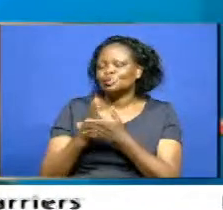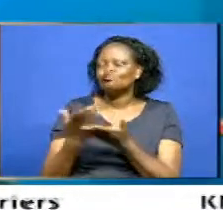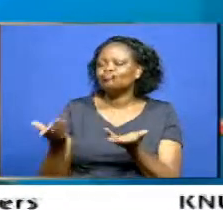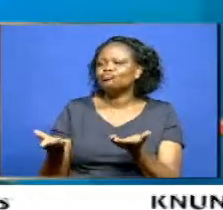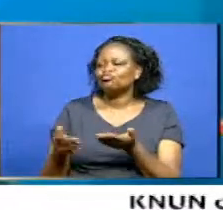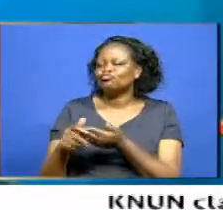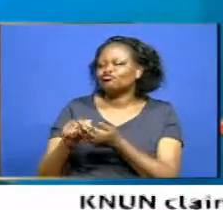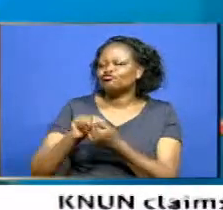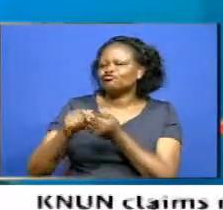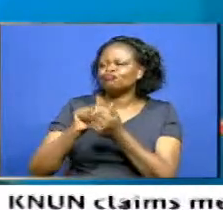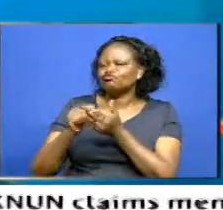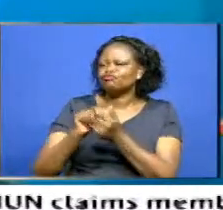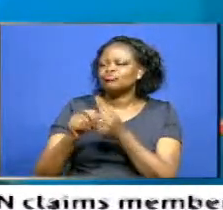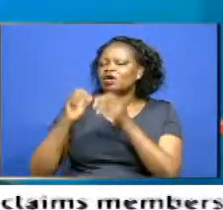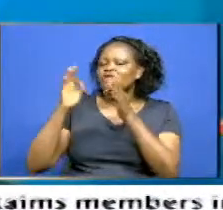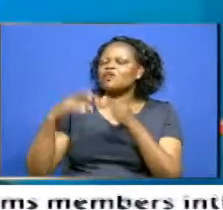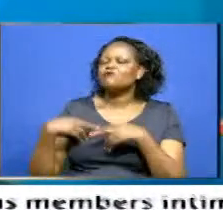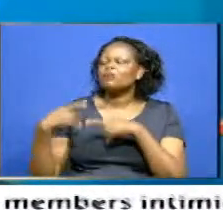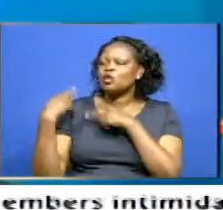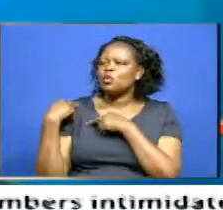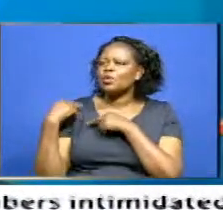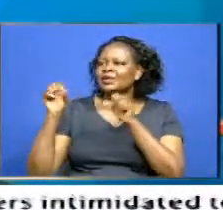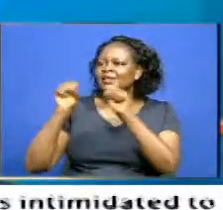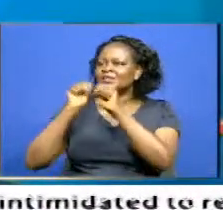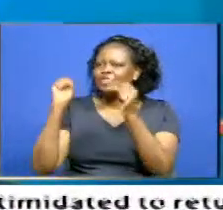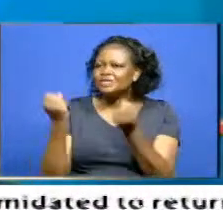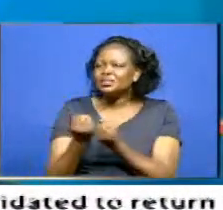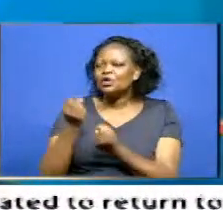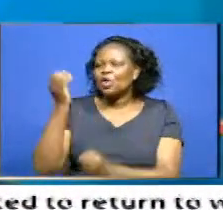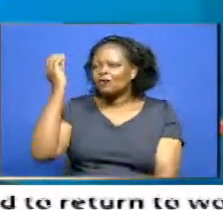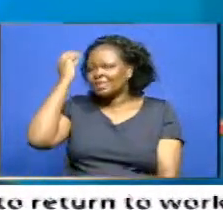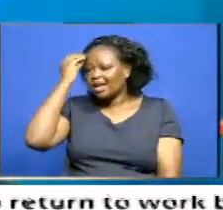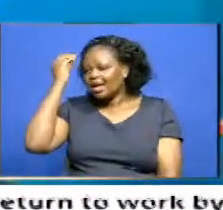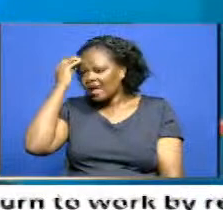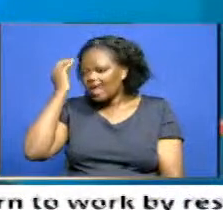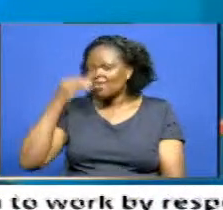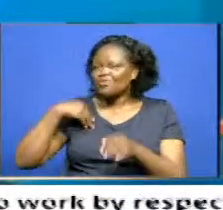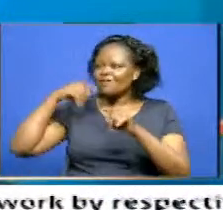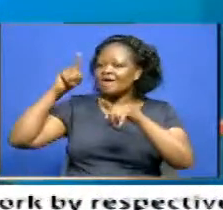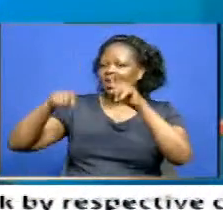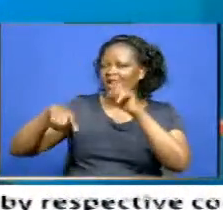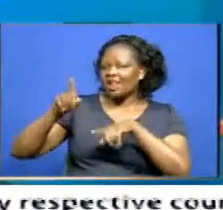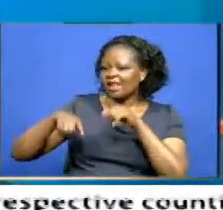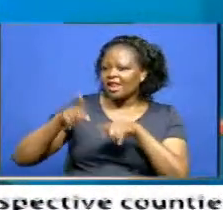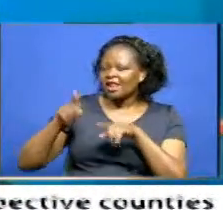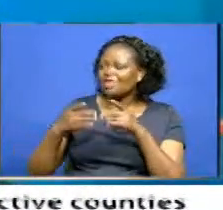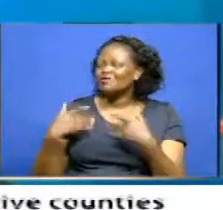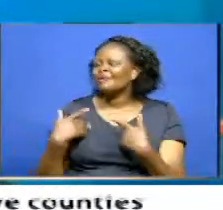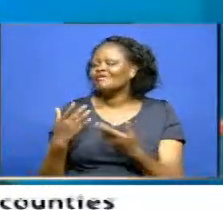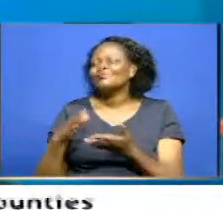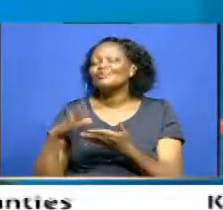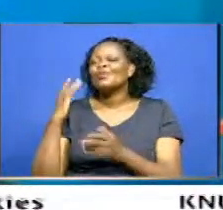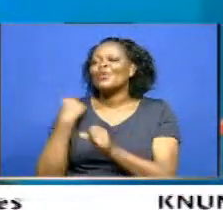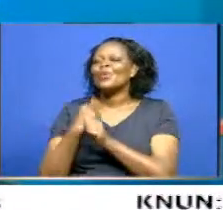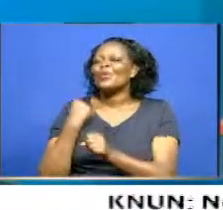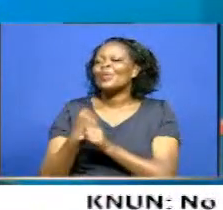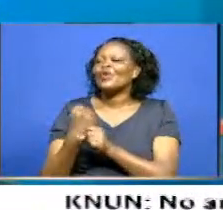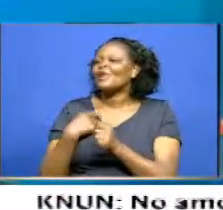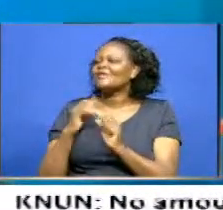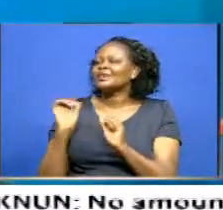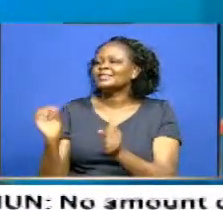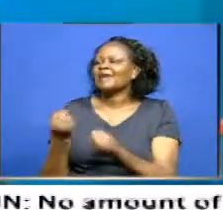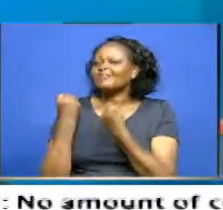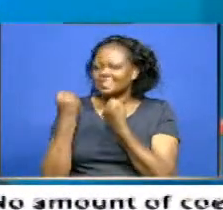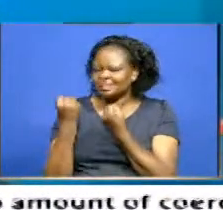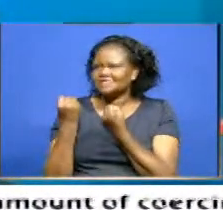off in society, you have coping mechanisms. You have land, you have maybe diversified livelihood options, you have more jobs, you have savings as